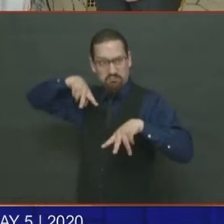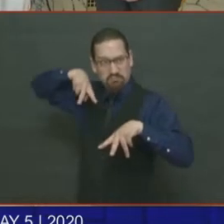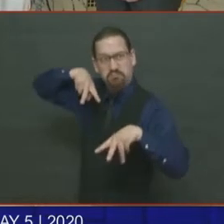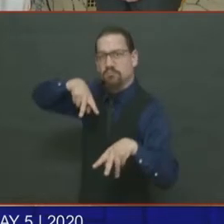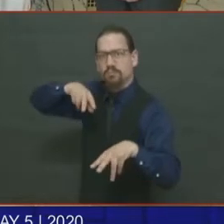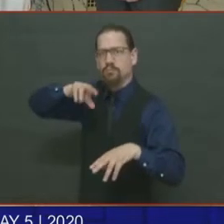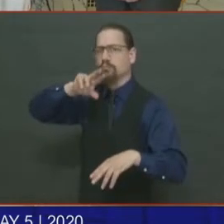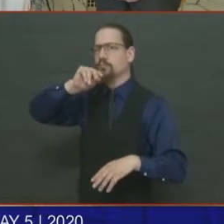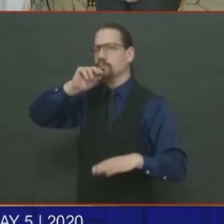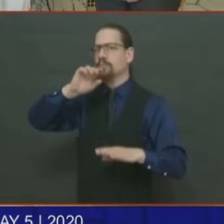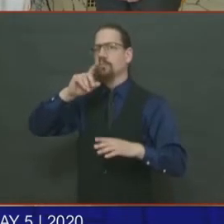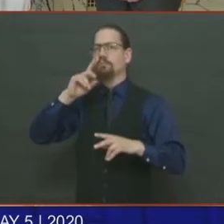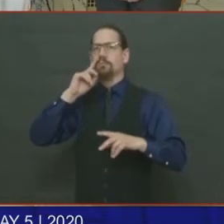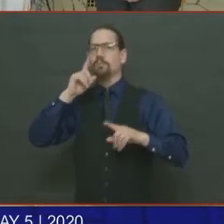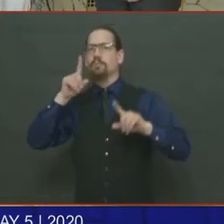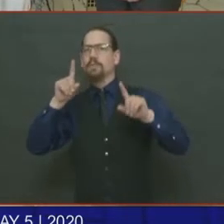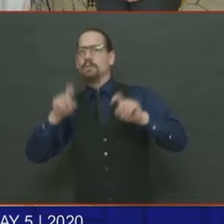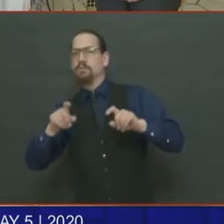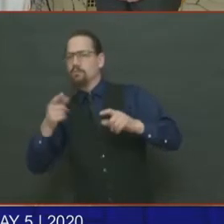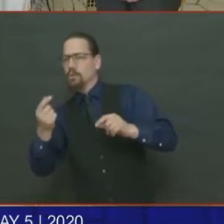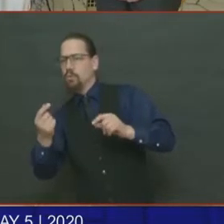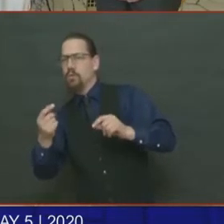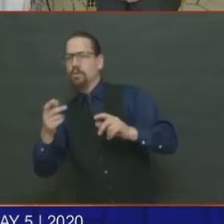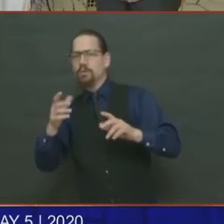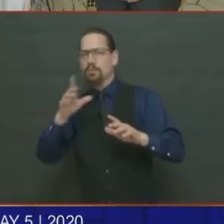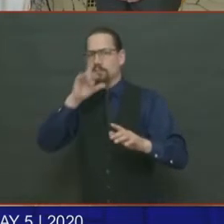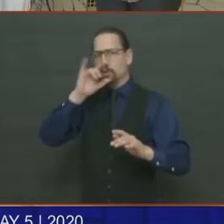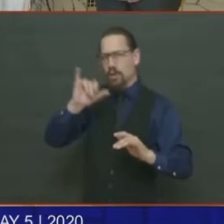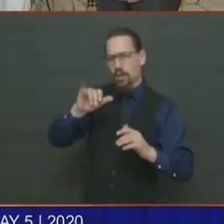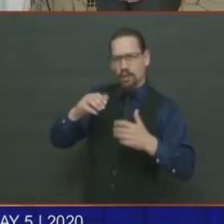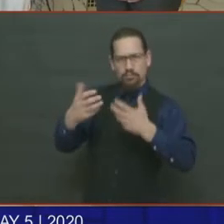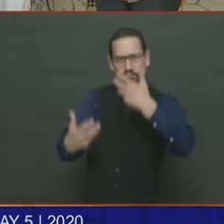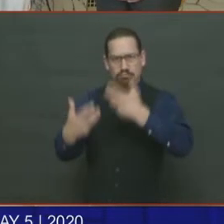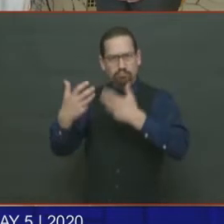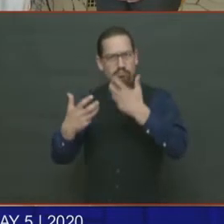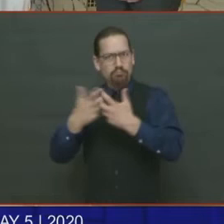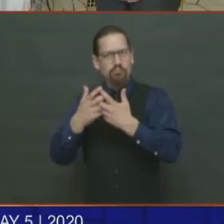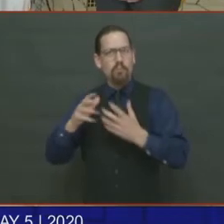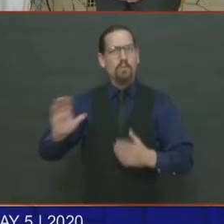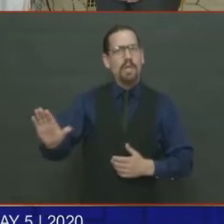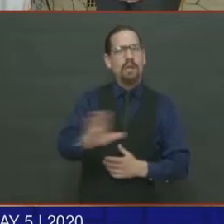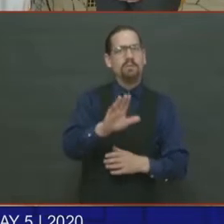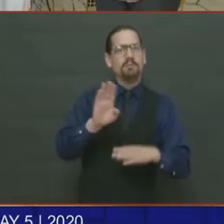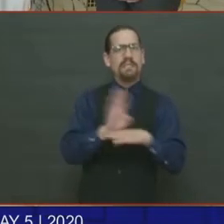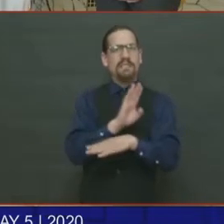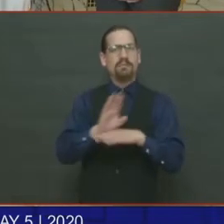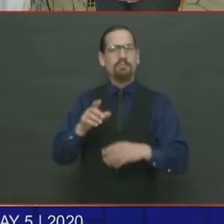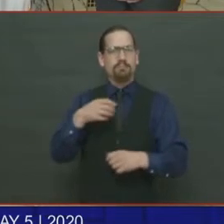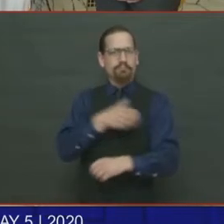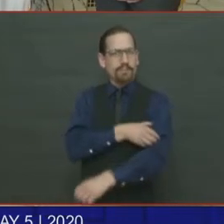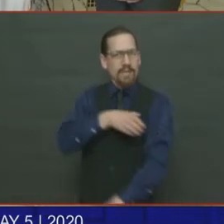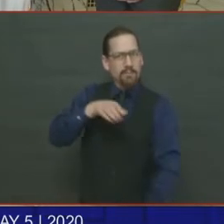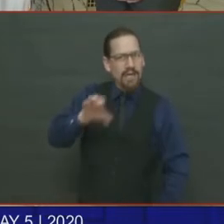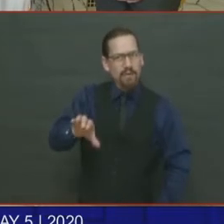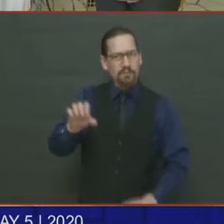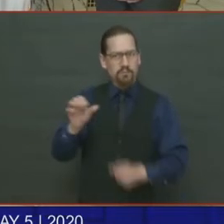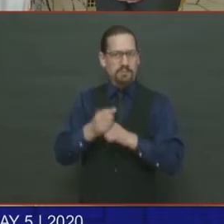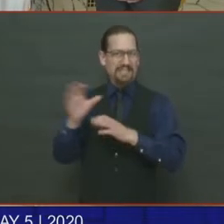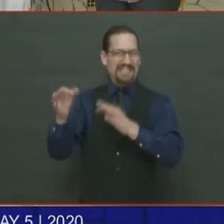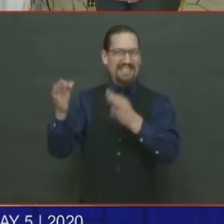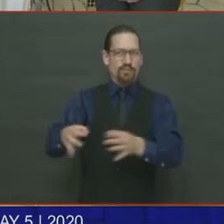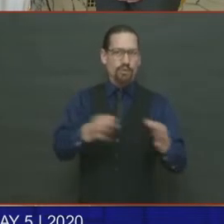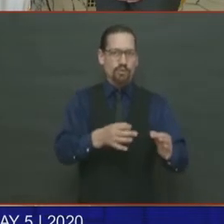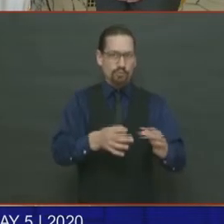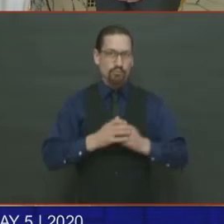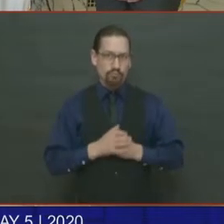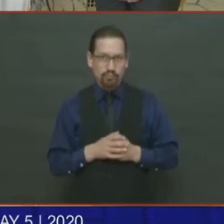law. So this is the work that we're doing right now. And later this week, restaurants I won't have guidance